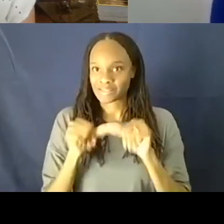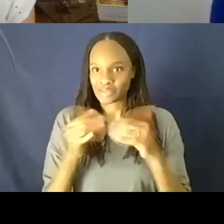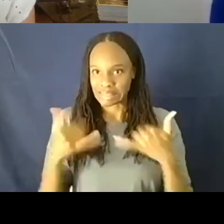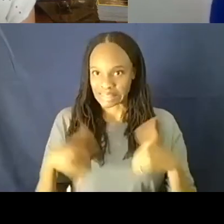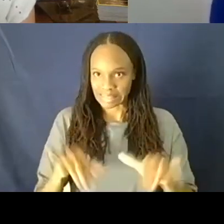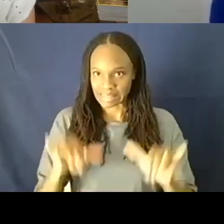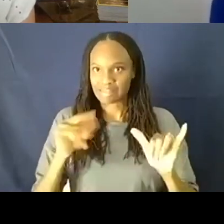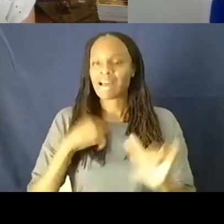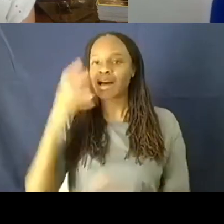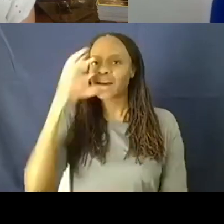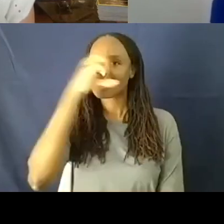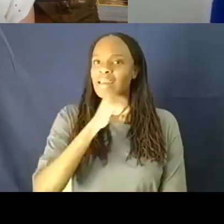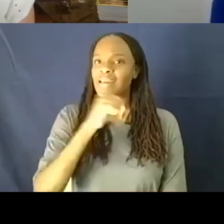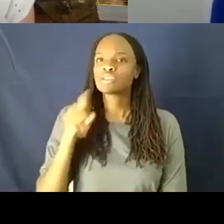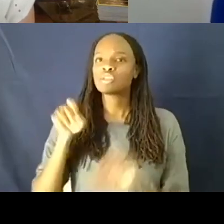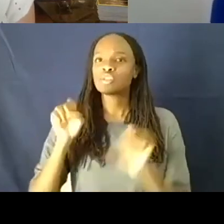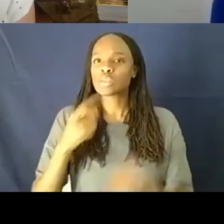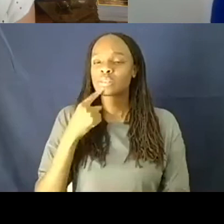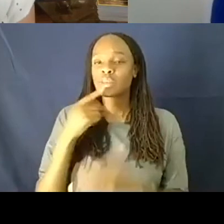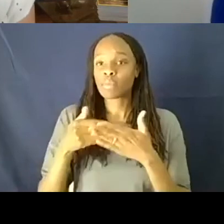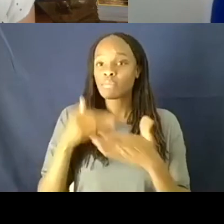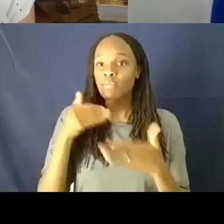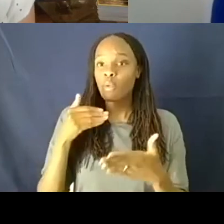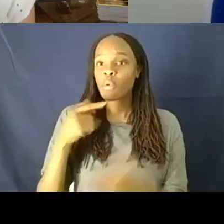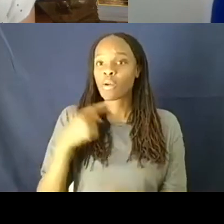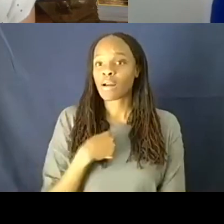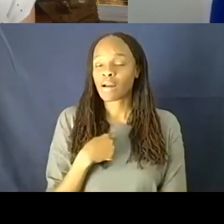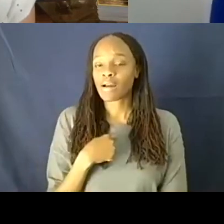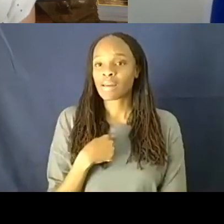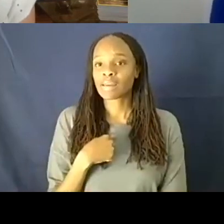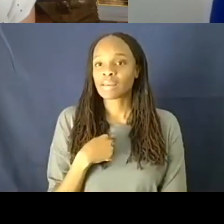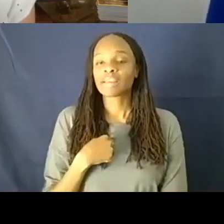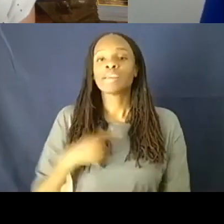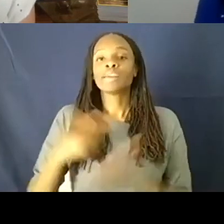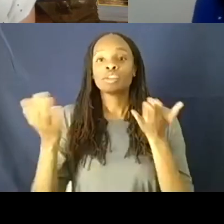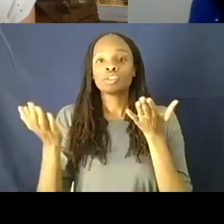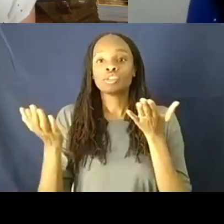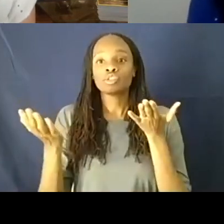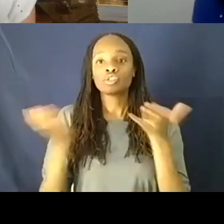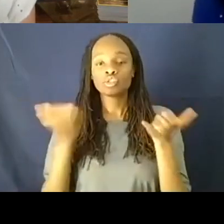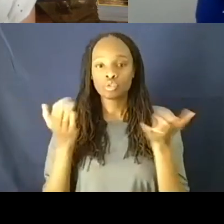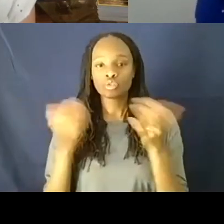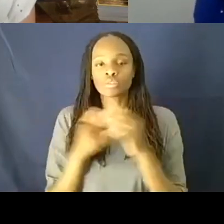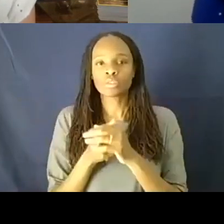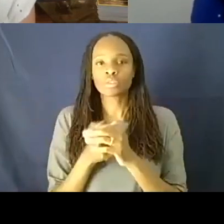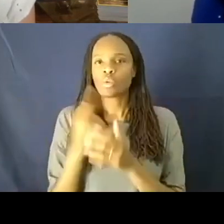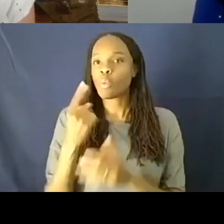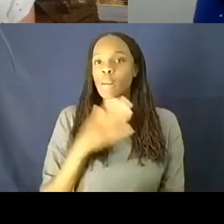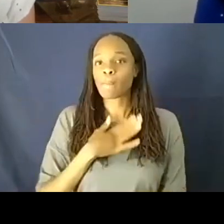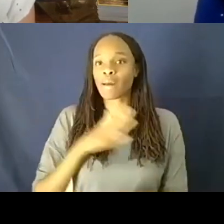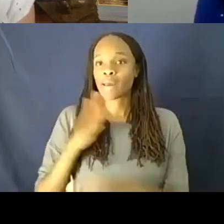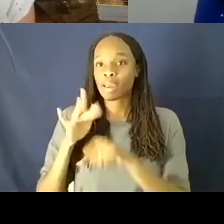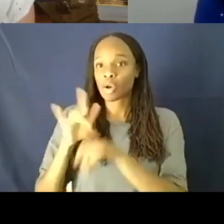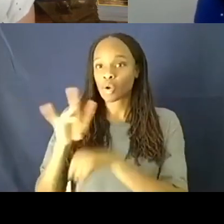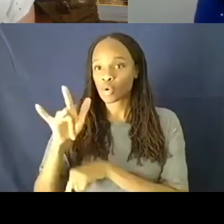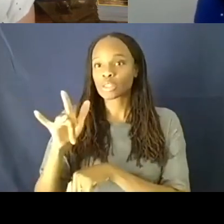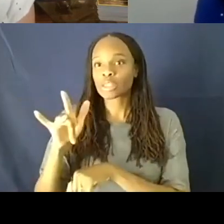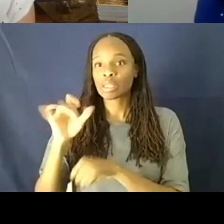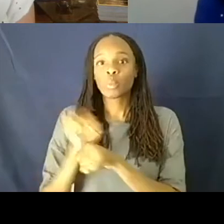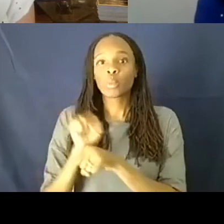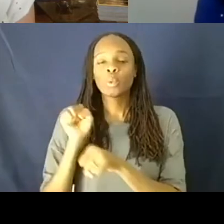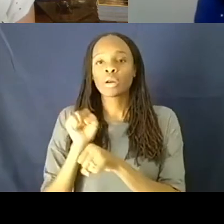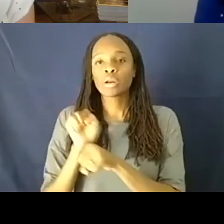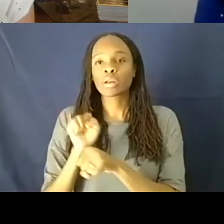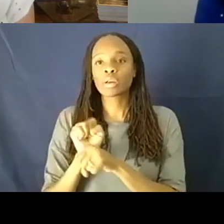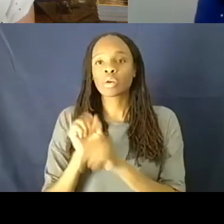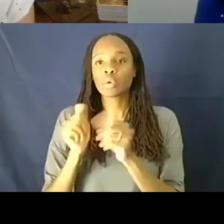could say. Before I served with the speaker, a lot of my early work in